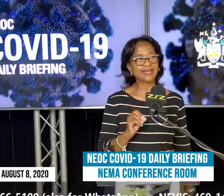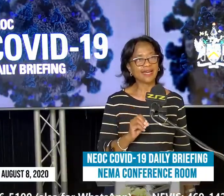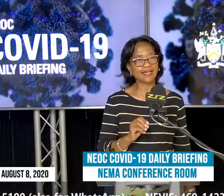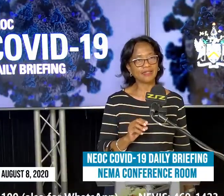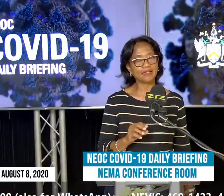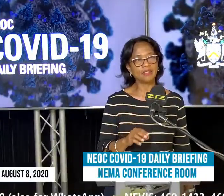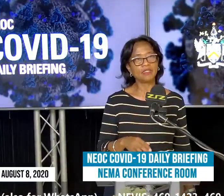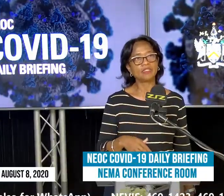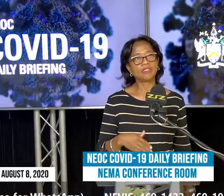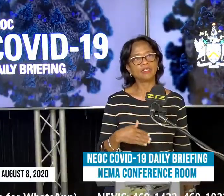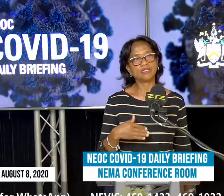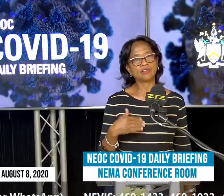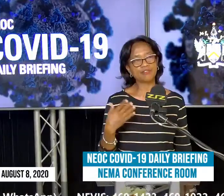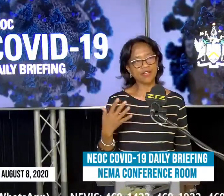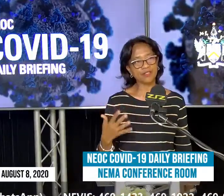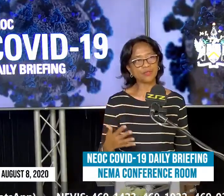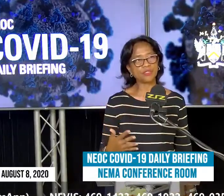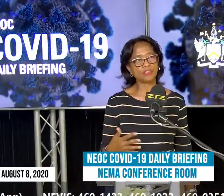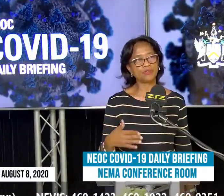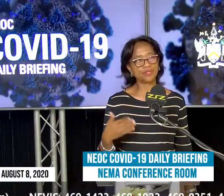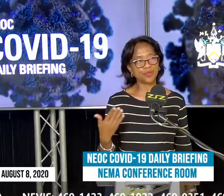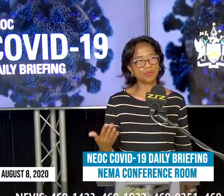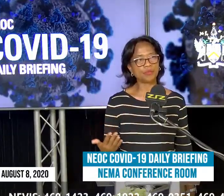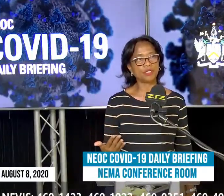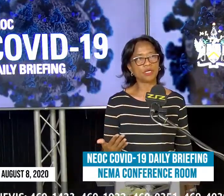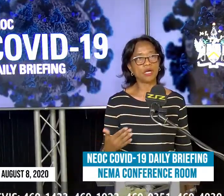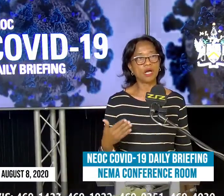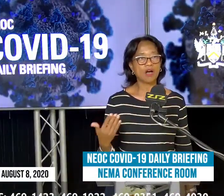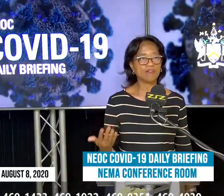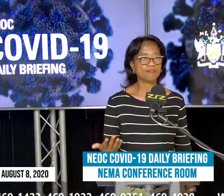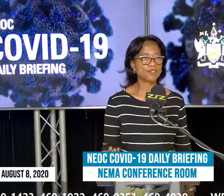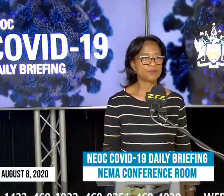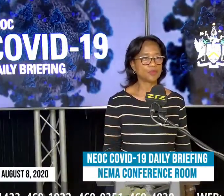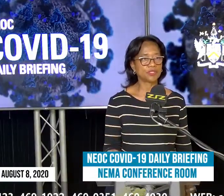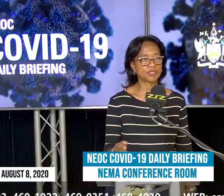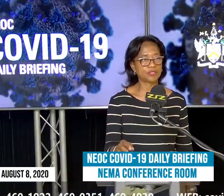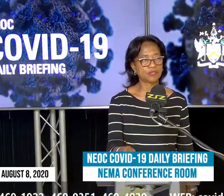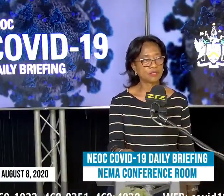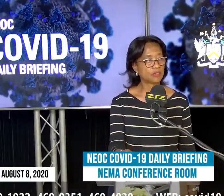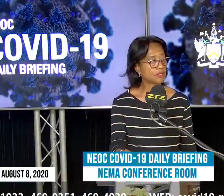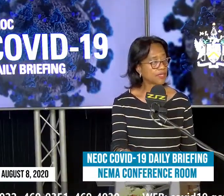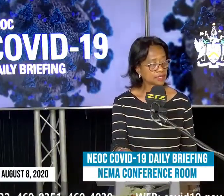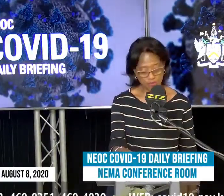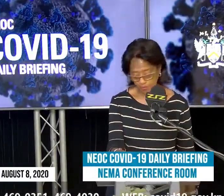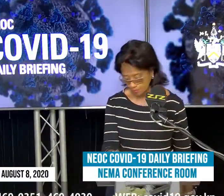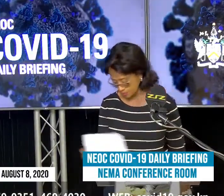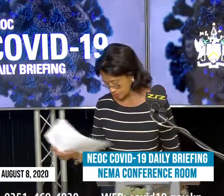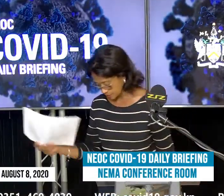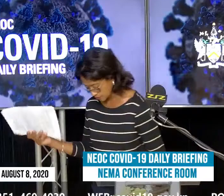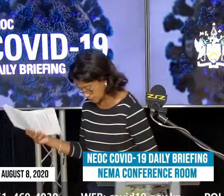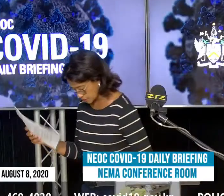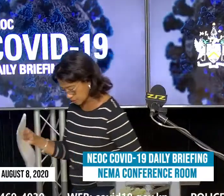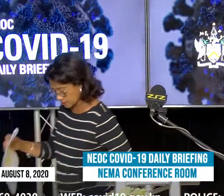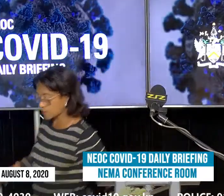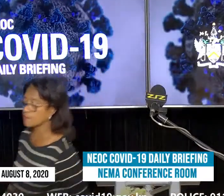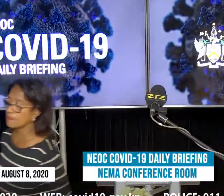to guide the gradual reopening of sports. Thank you.